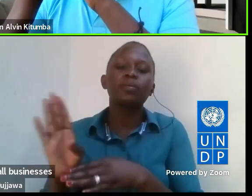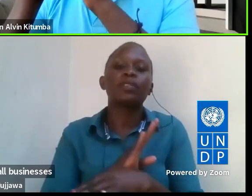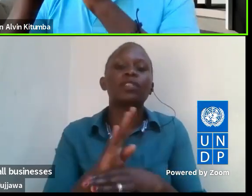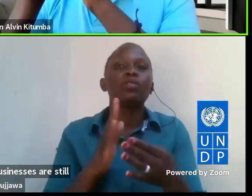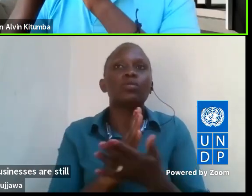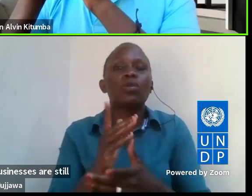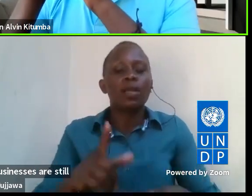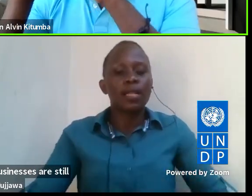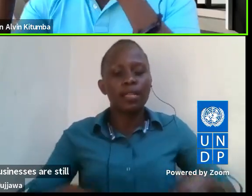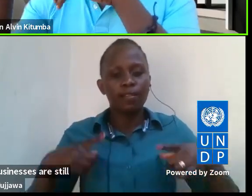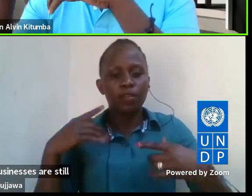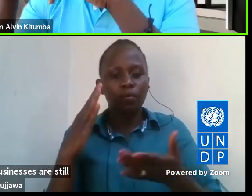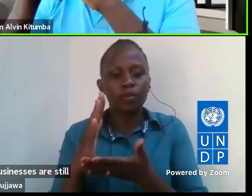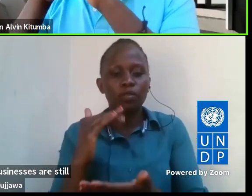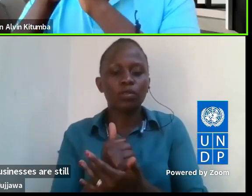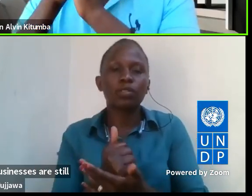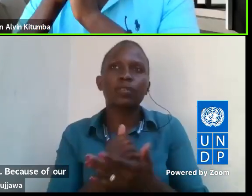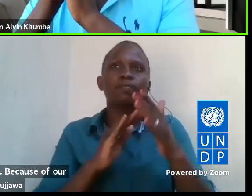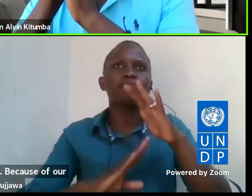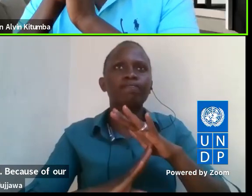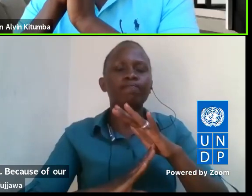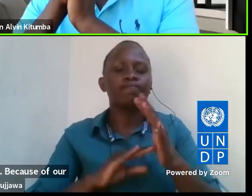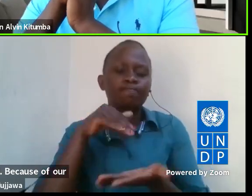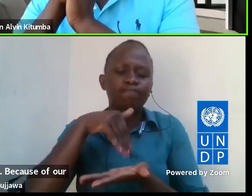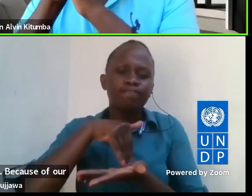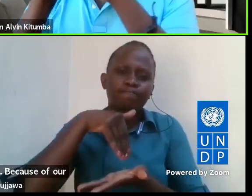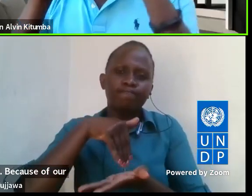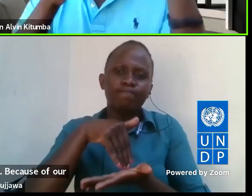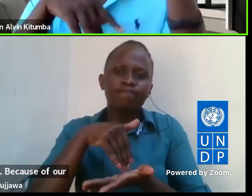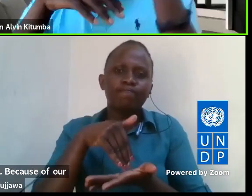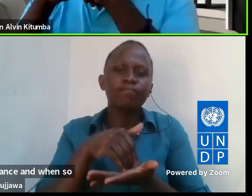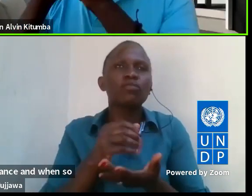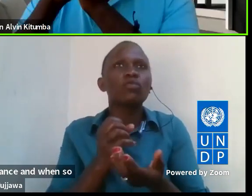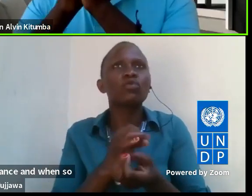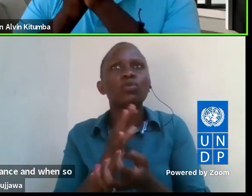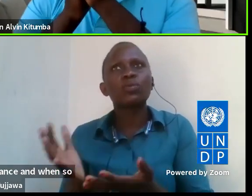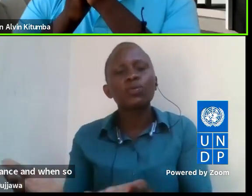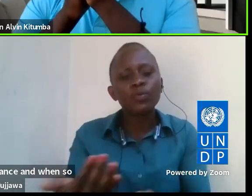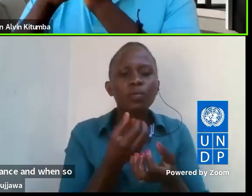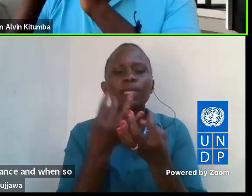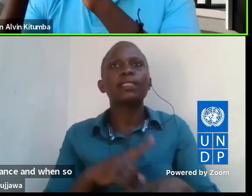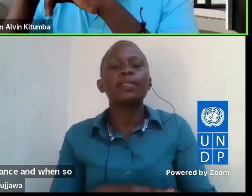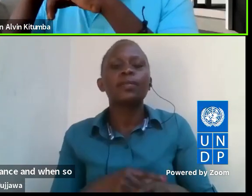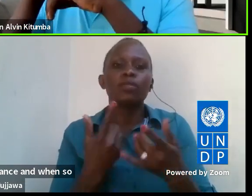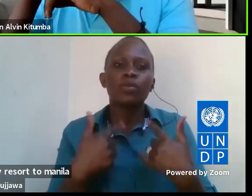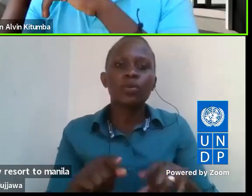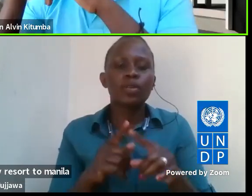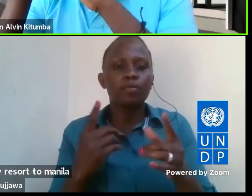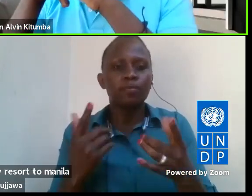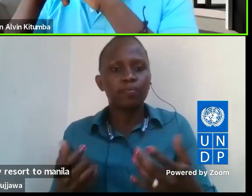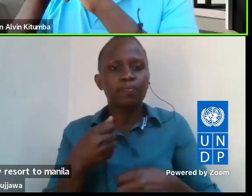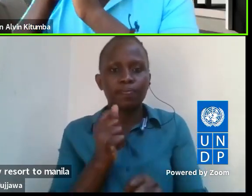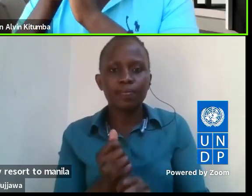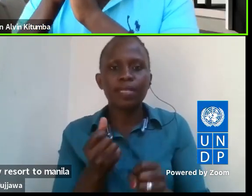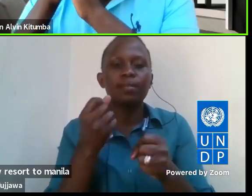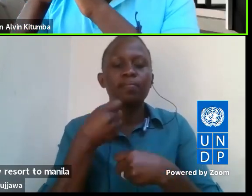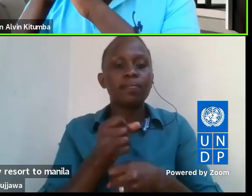of limited access to meaningful finance. And when I say meaningful finance, they usually resort to money lenders with